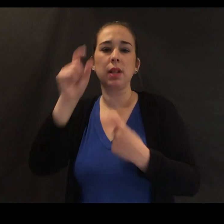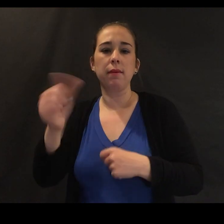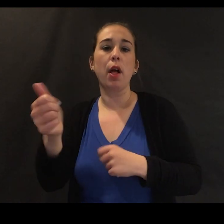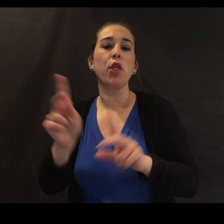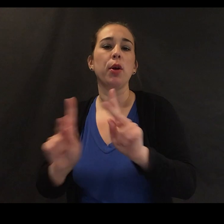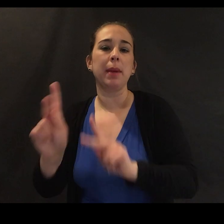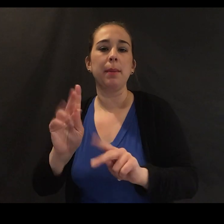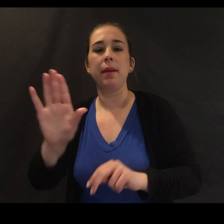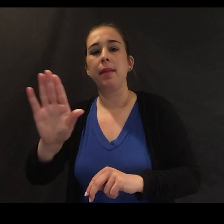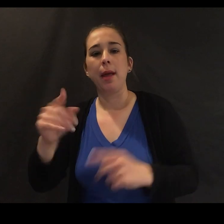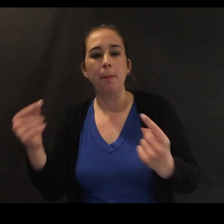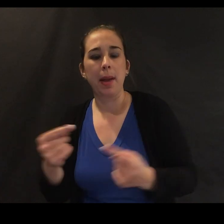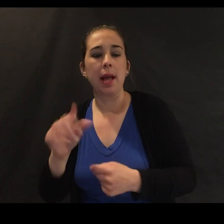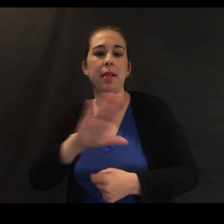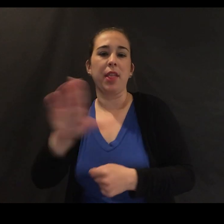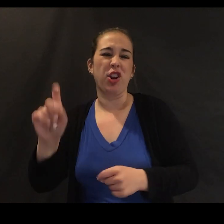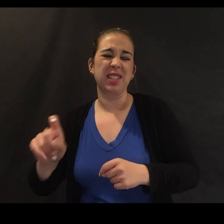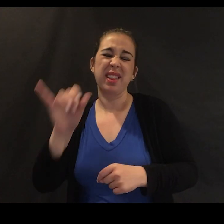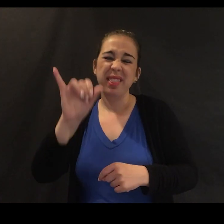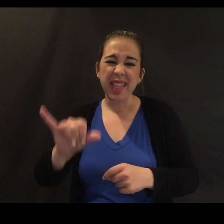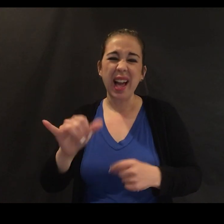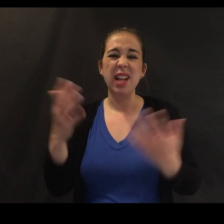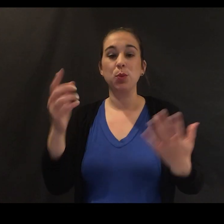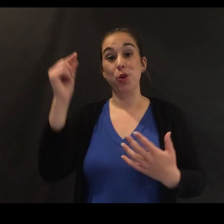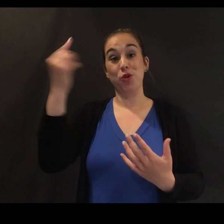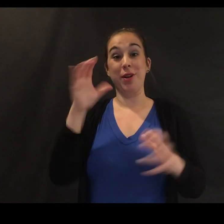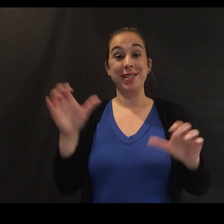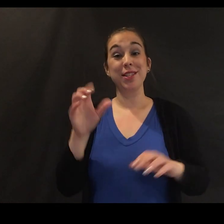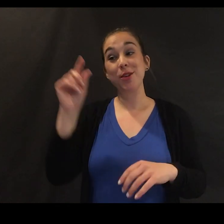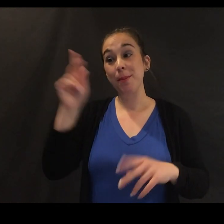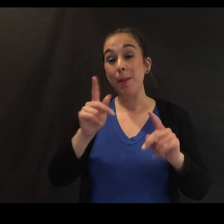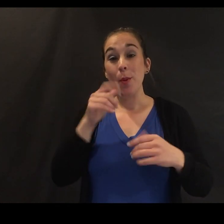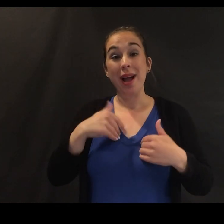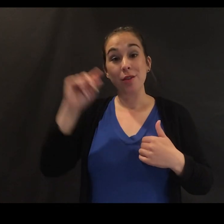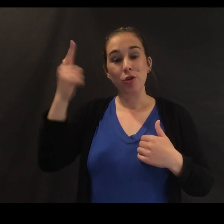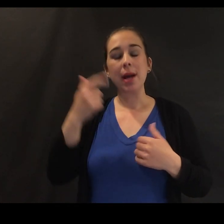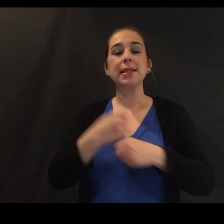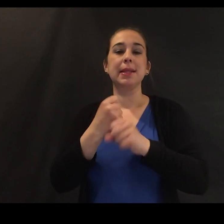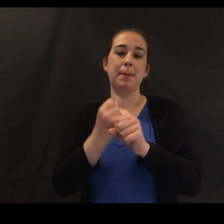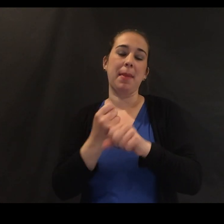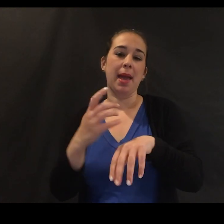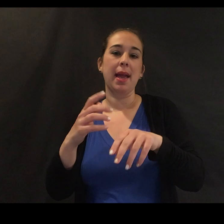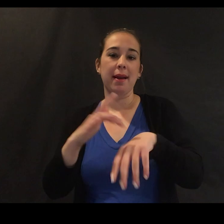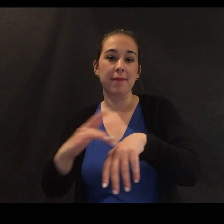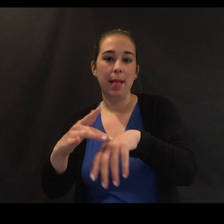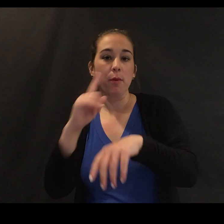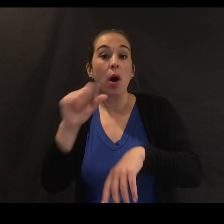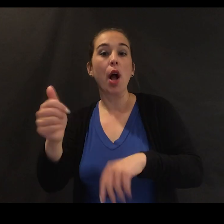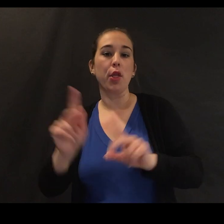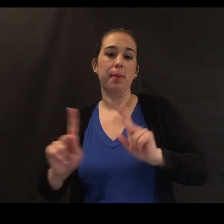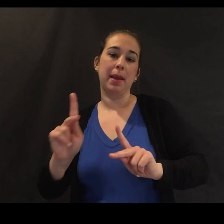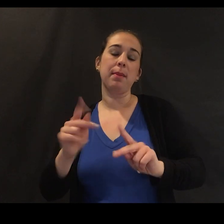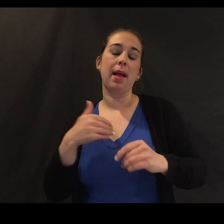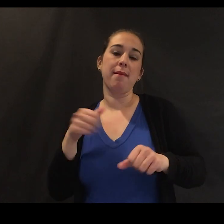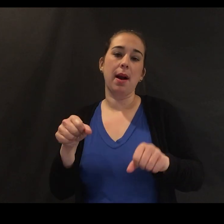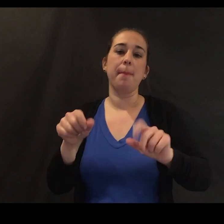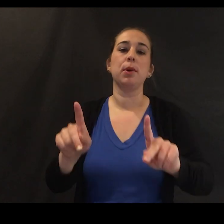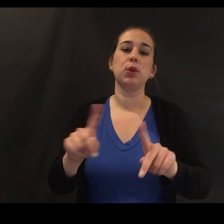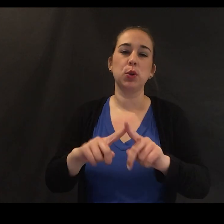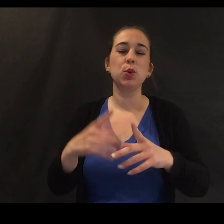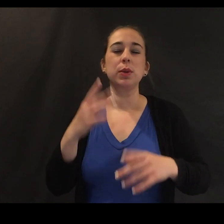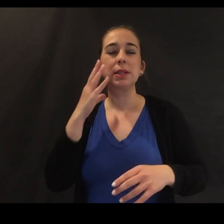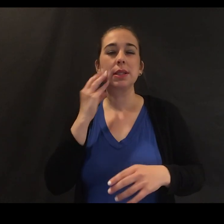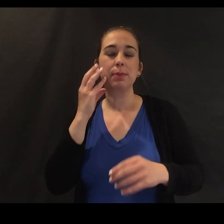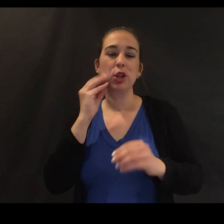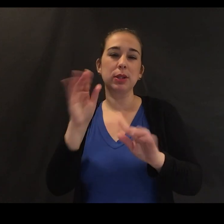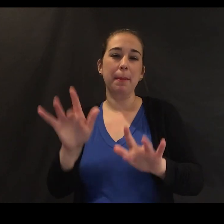people. That's what grace does. Gracious people make room for other people for the opportunity of compassion.